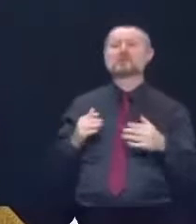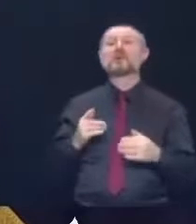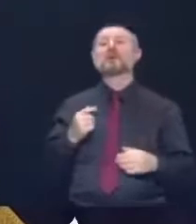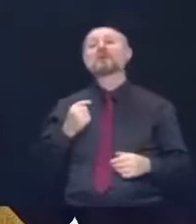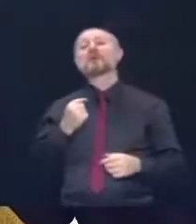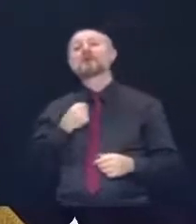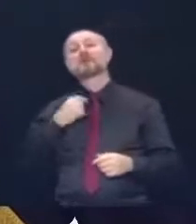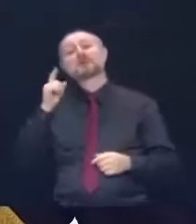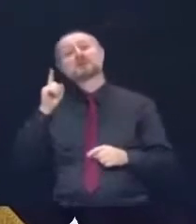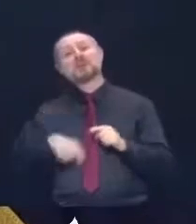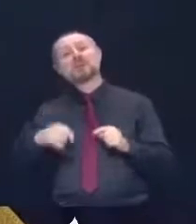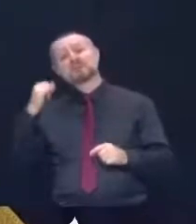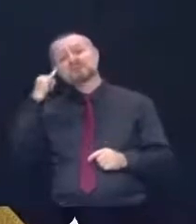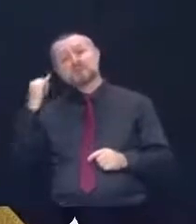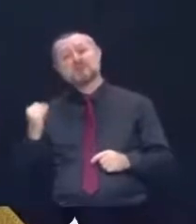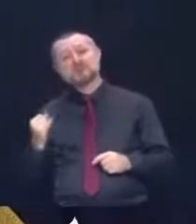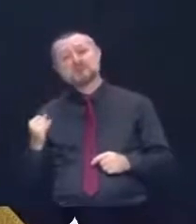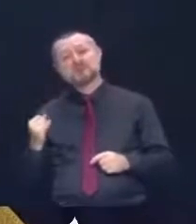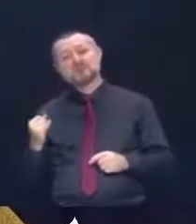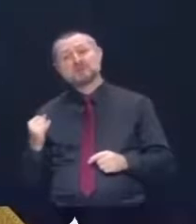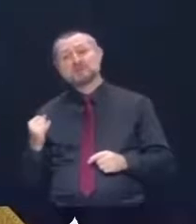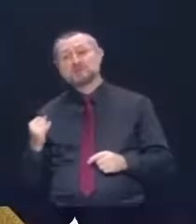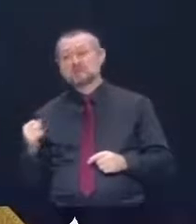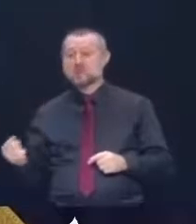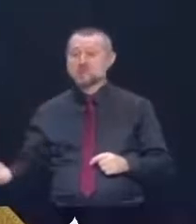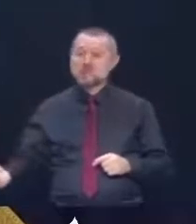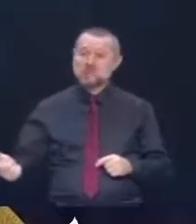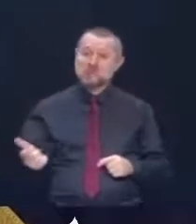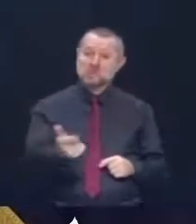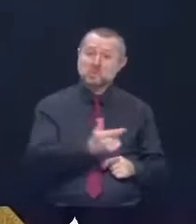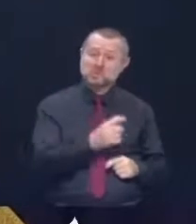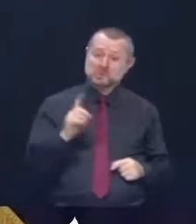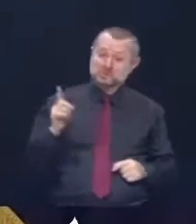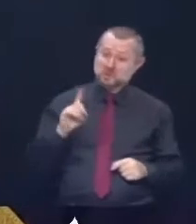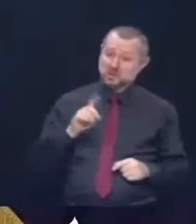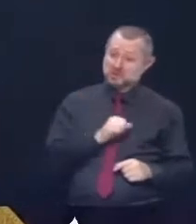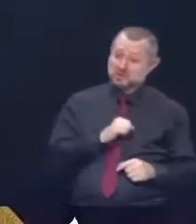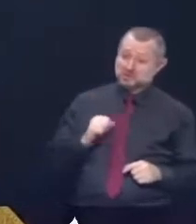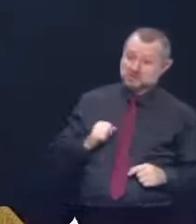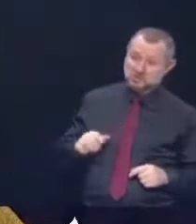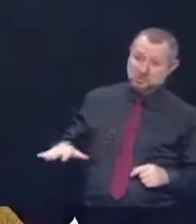situation where every Democrat in the Senate, the